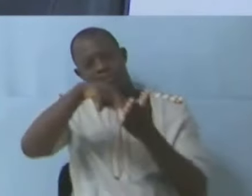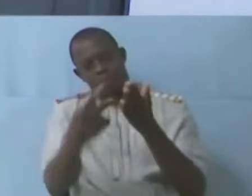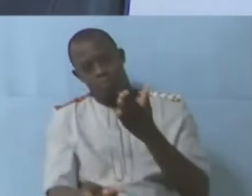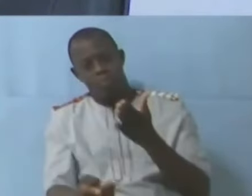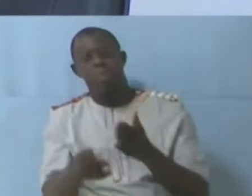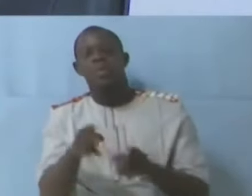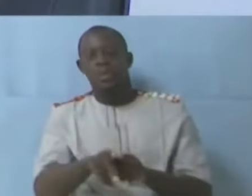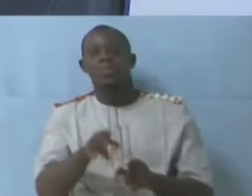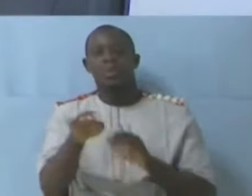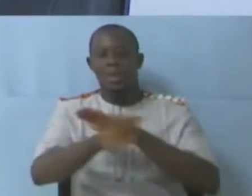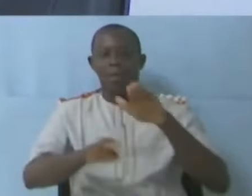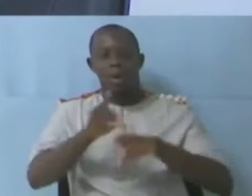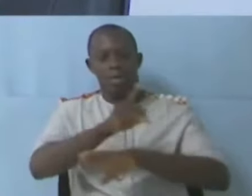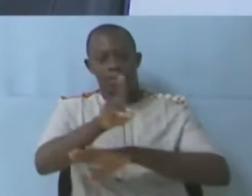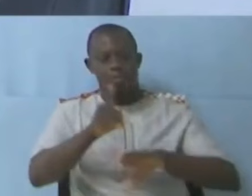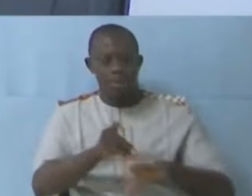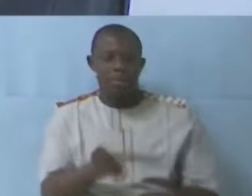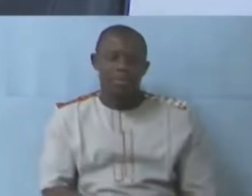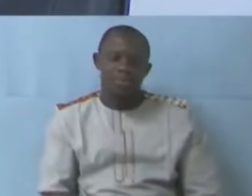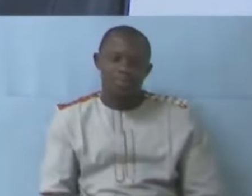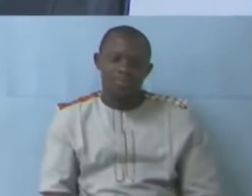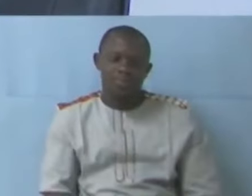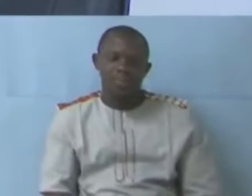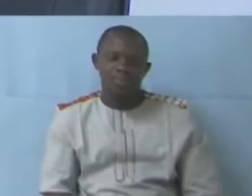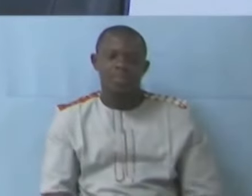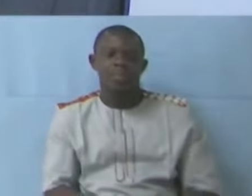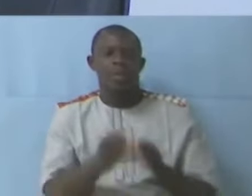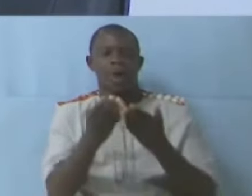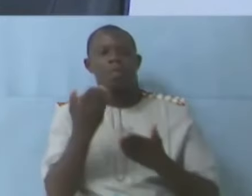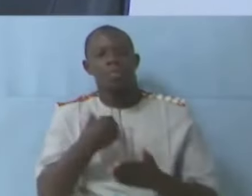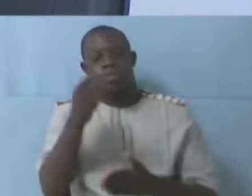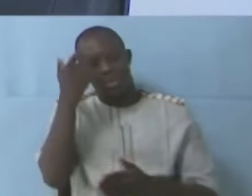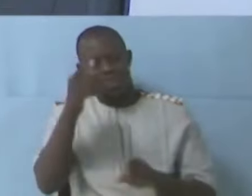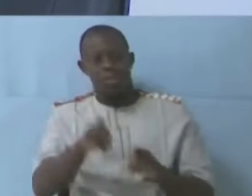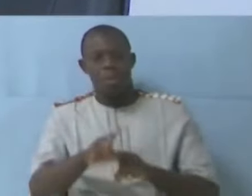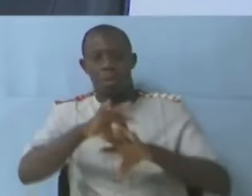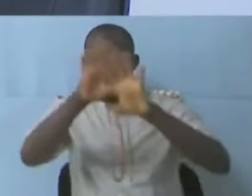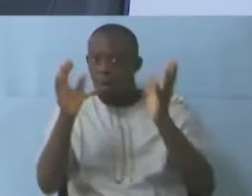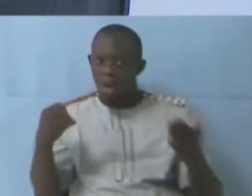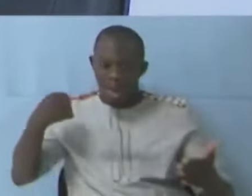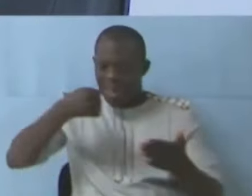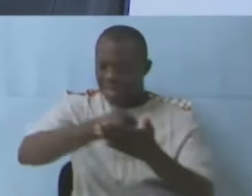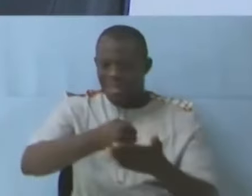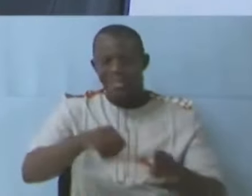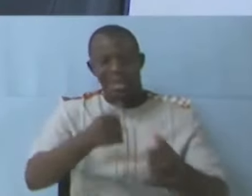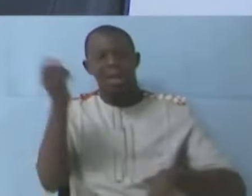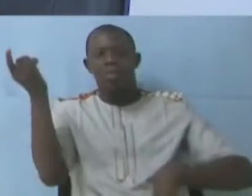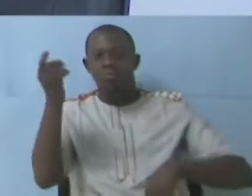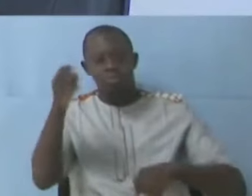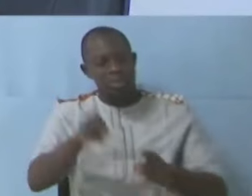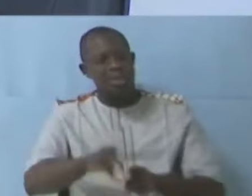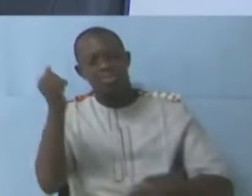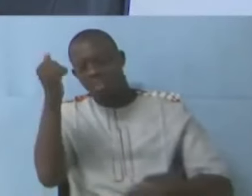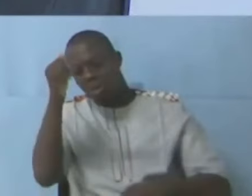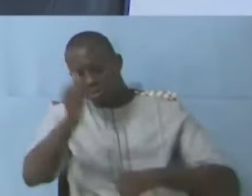down. He wrestled me down. So guy ñom ñep attack ma commencé door. They all attack me, they start beating me. Deglu